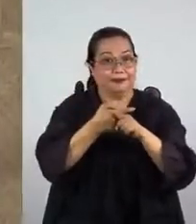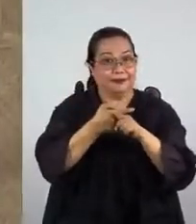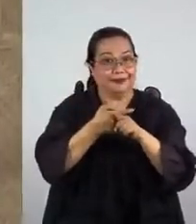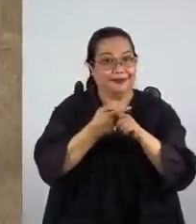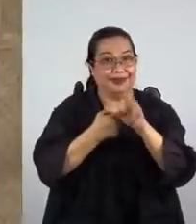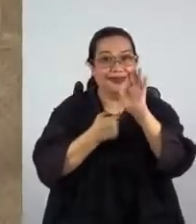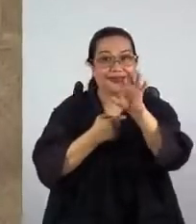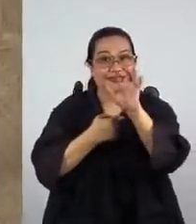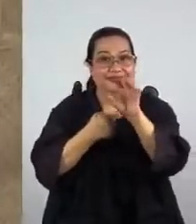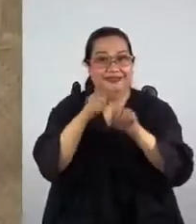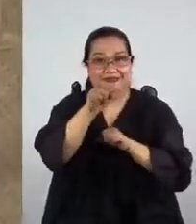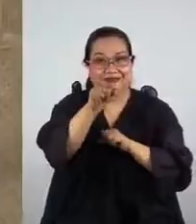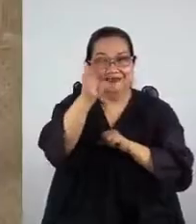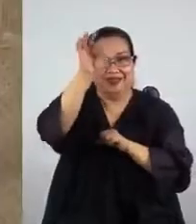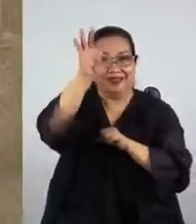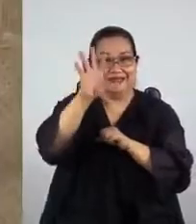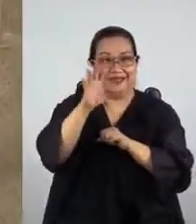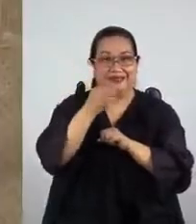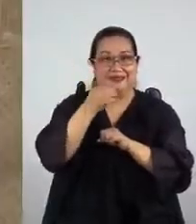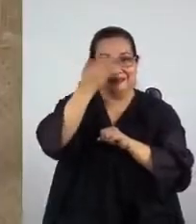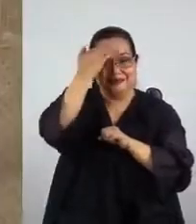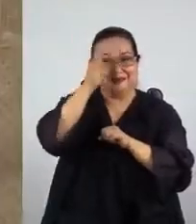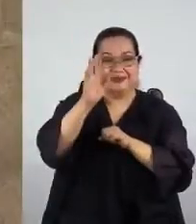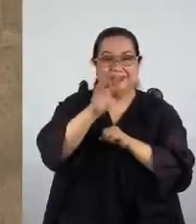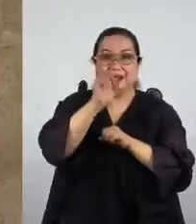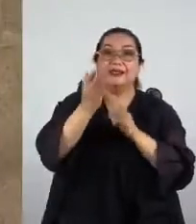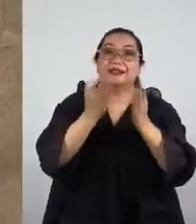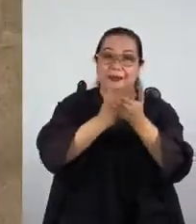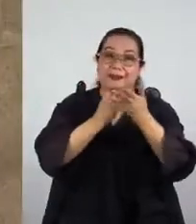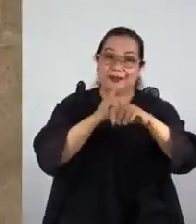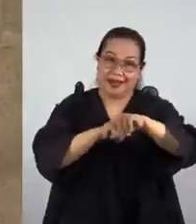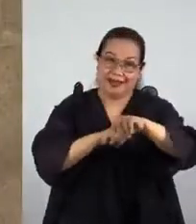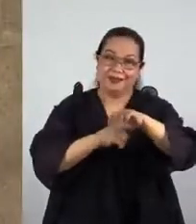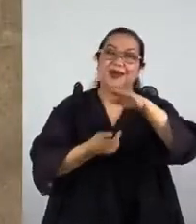will scold me, but sometimes I think it's Paul.